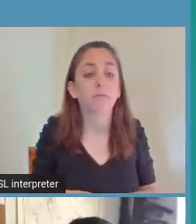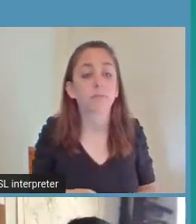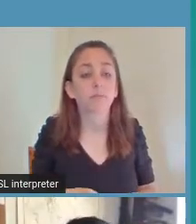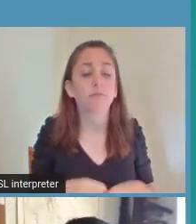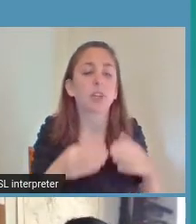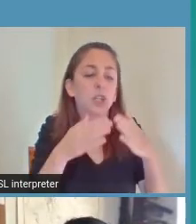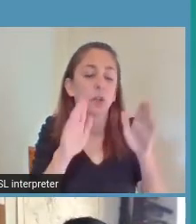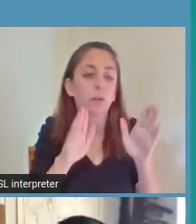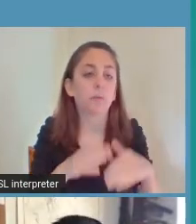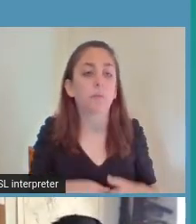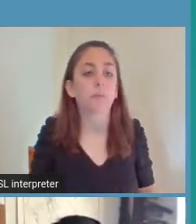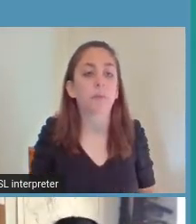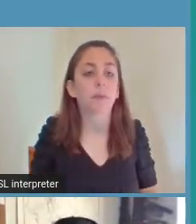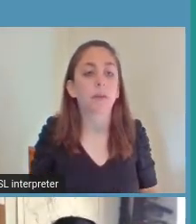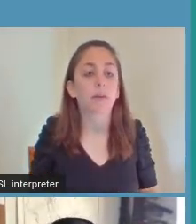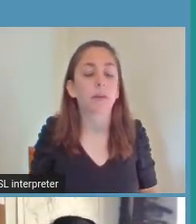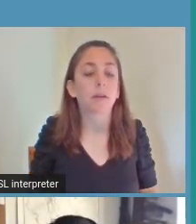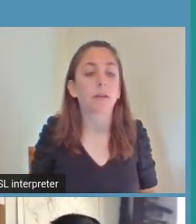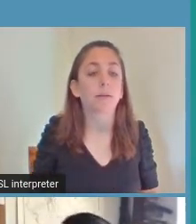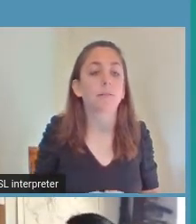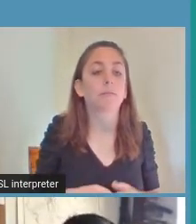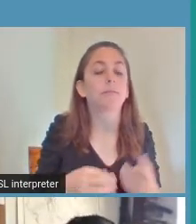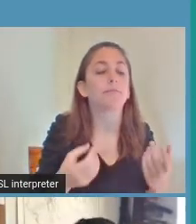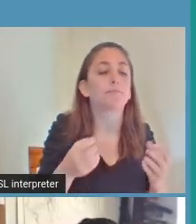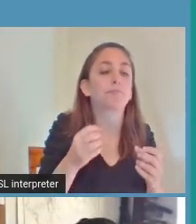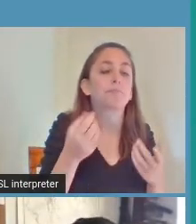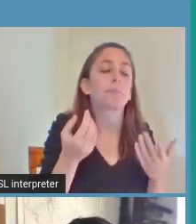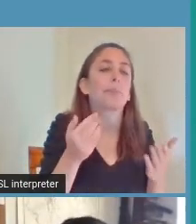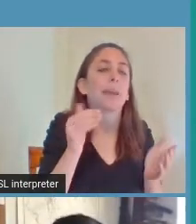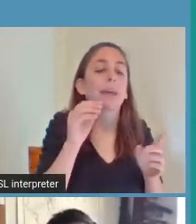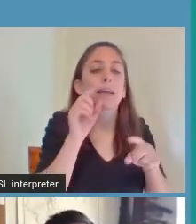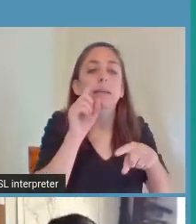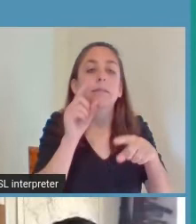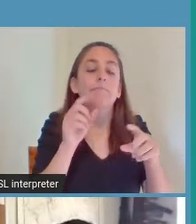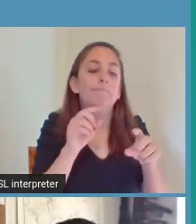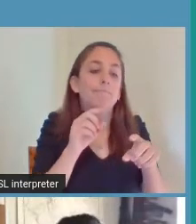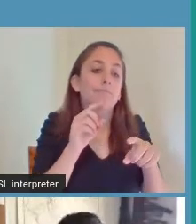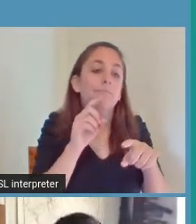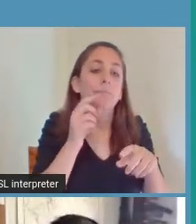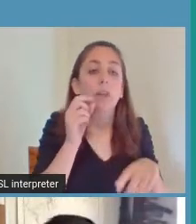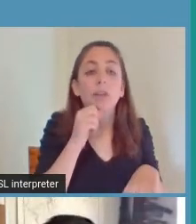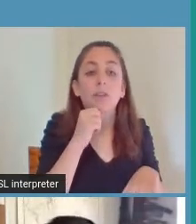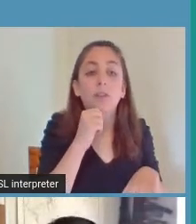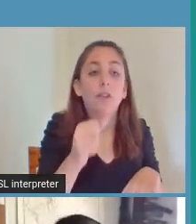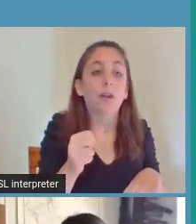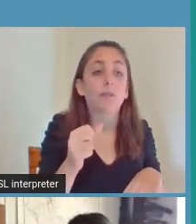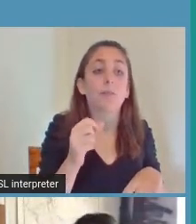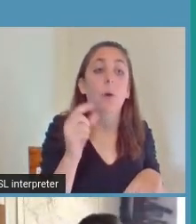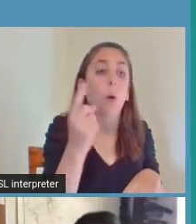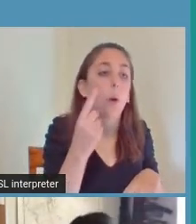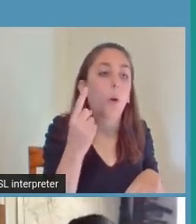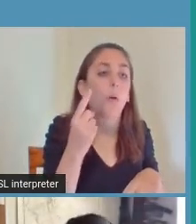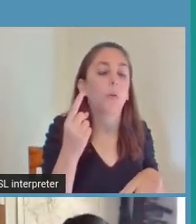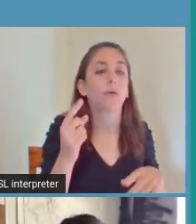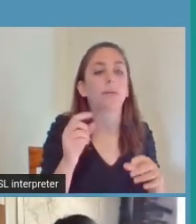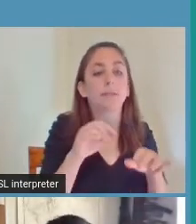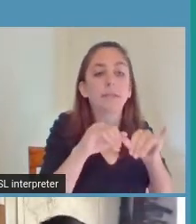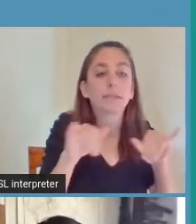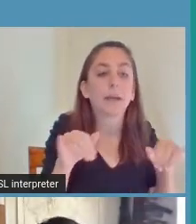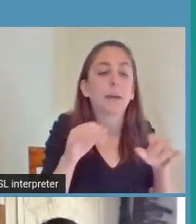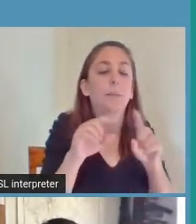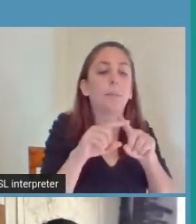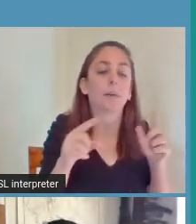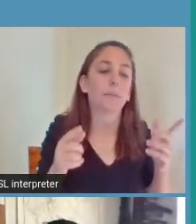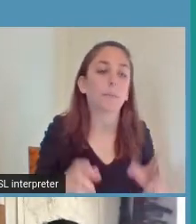because sometimes, you know, you can't ask a doctor the same thing you can ask an artist. But in general, you know, inspirations, opportunities, those kind of